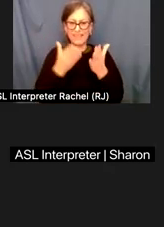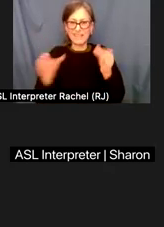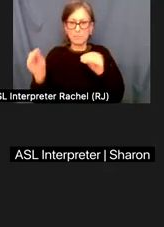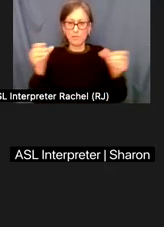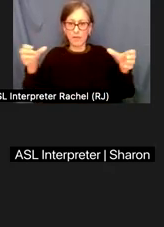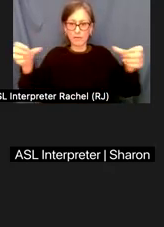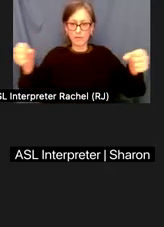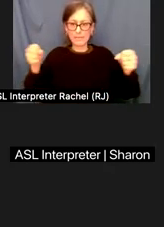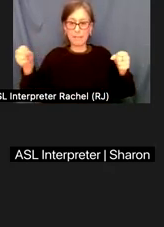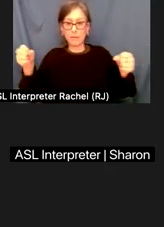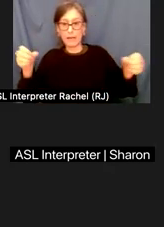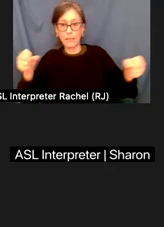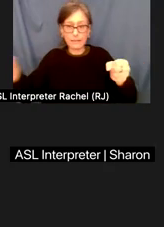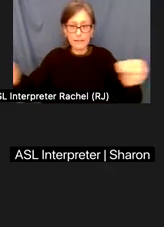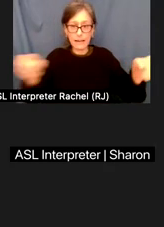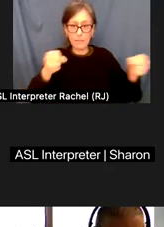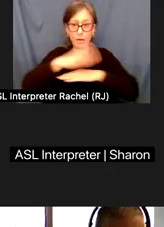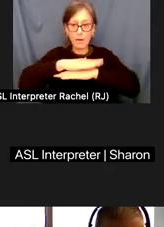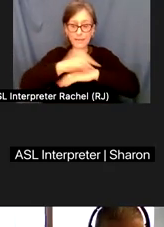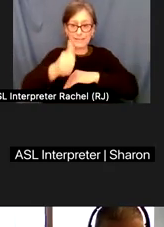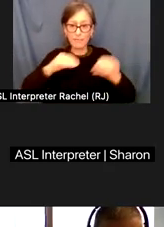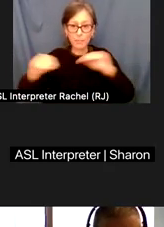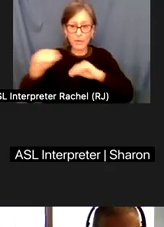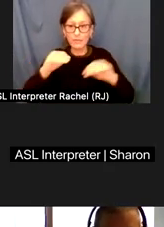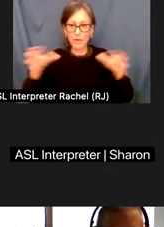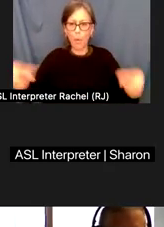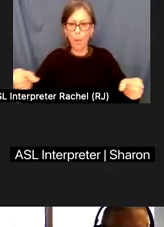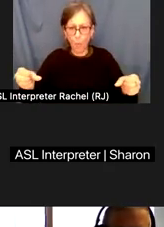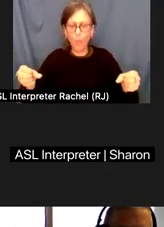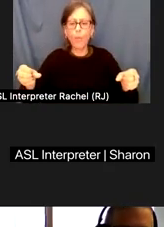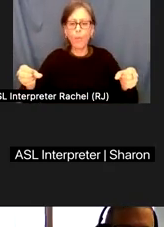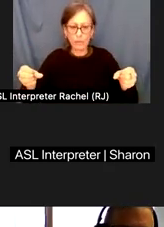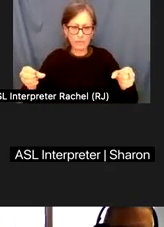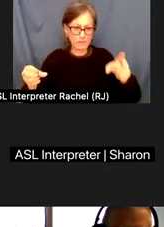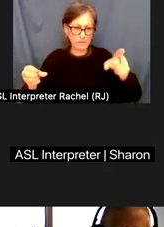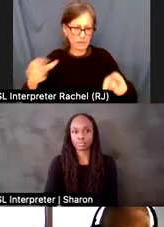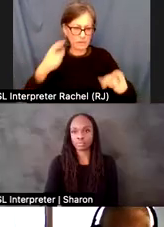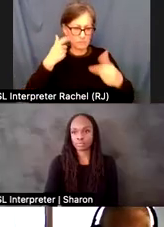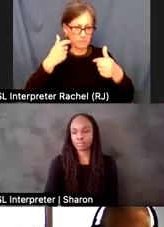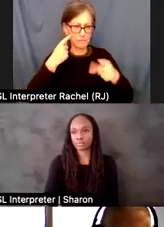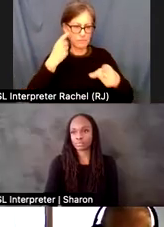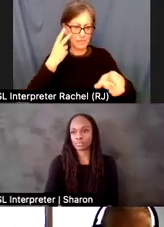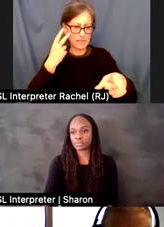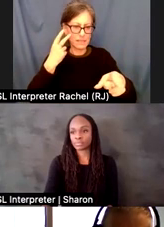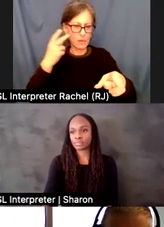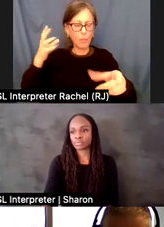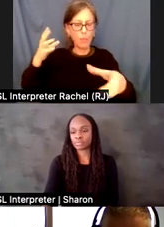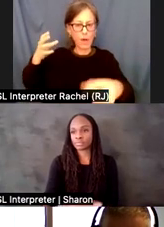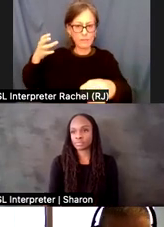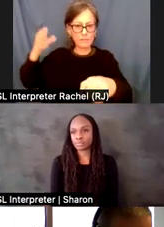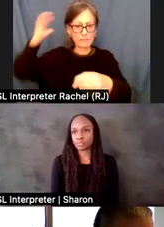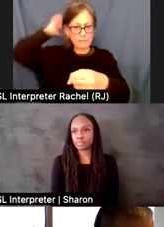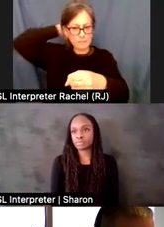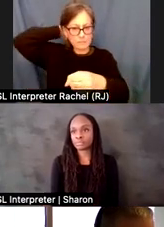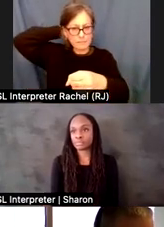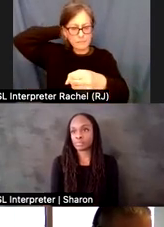underneath it and now it's moved. So hold on to it. And that's kind of indicated here in the figure of one arm holding on, the other still kind